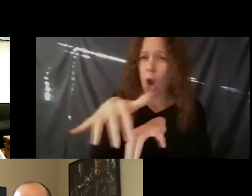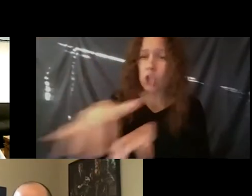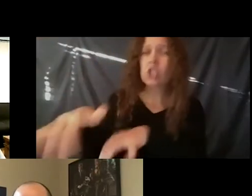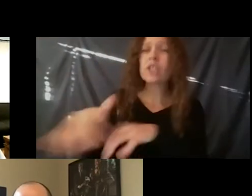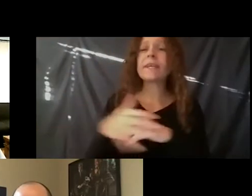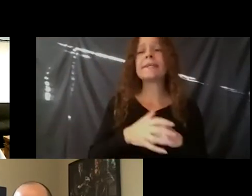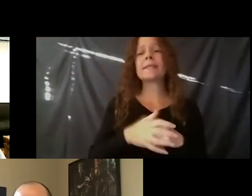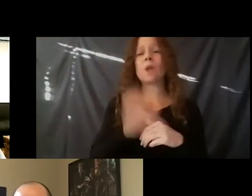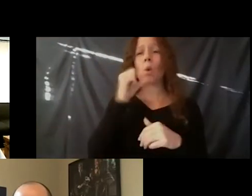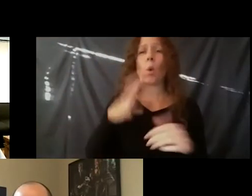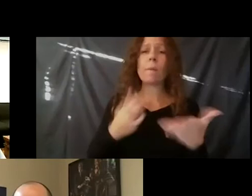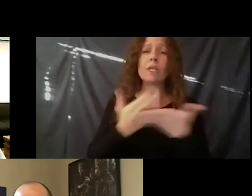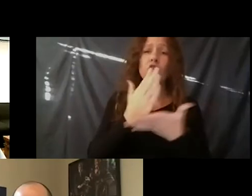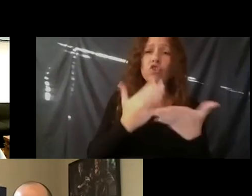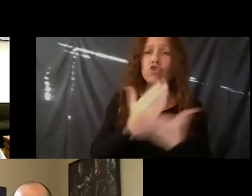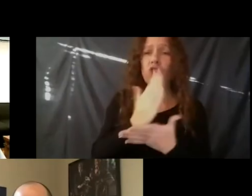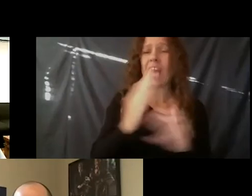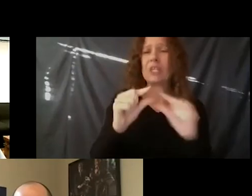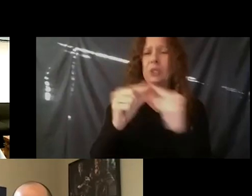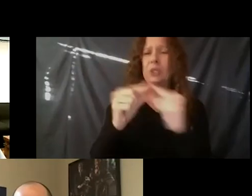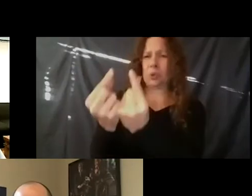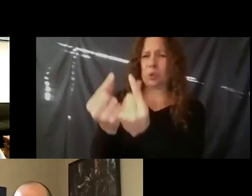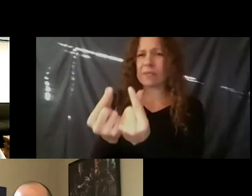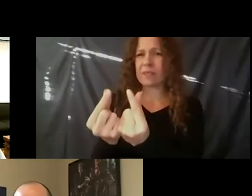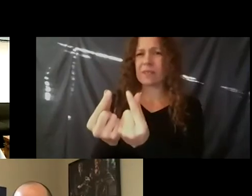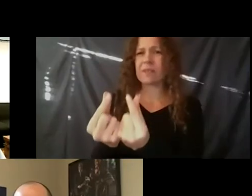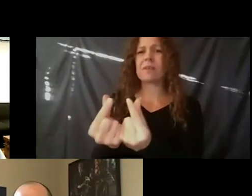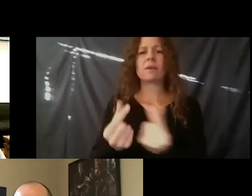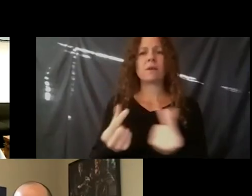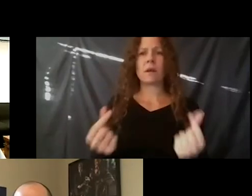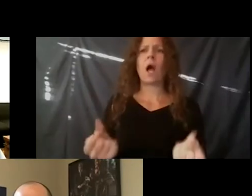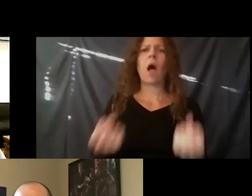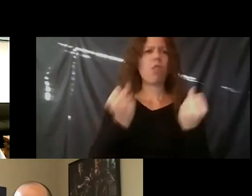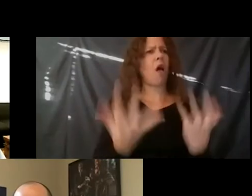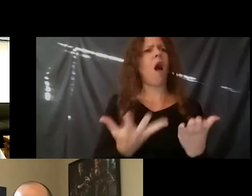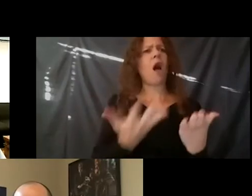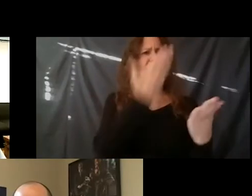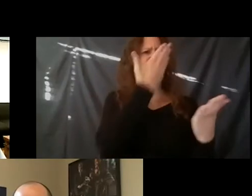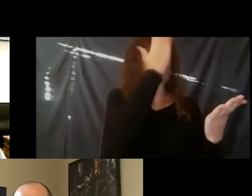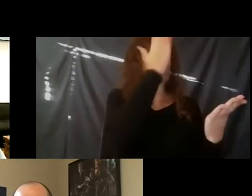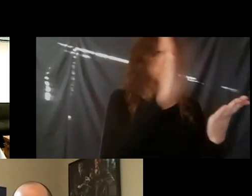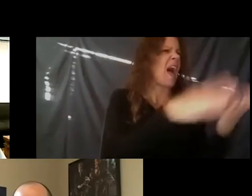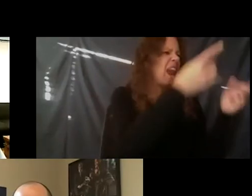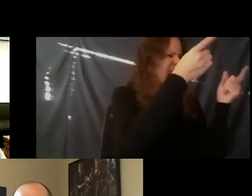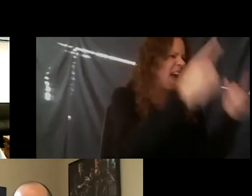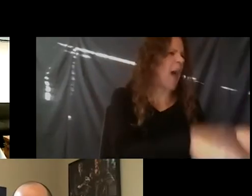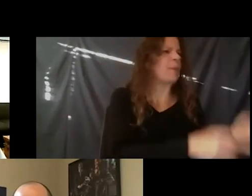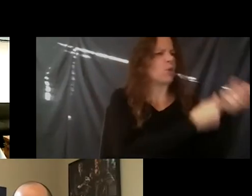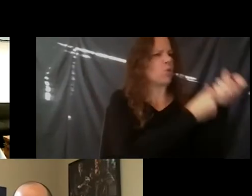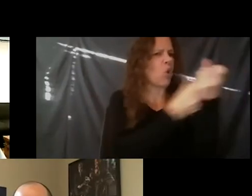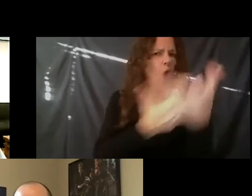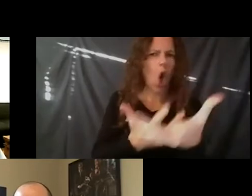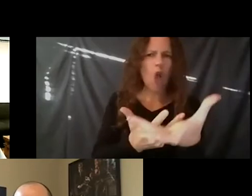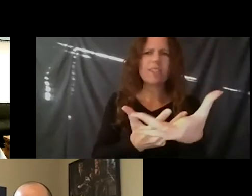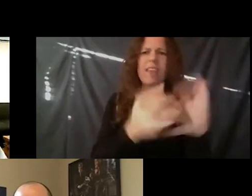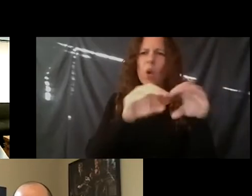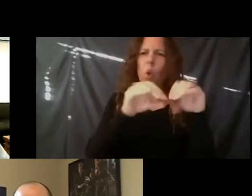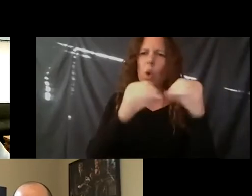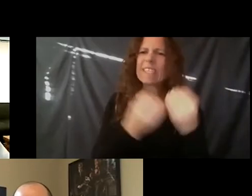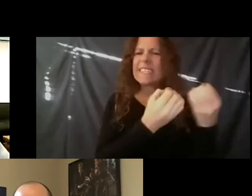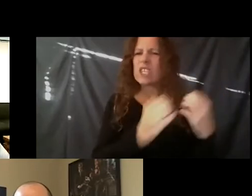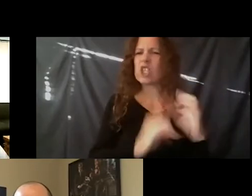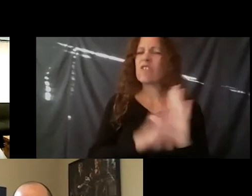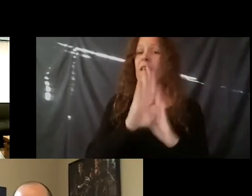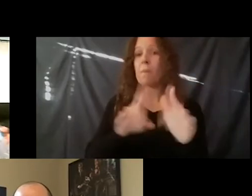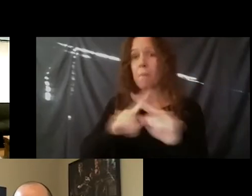motivated by a number of bad things, but also great organizing over the past few years. I'm just kind of curious, what do you think